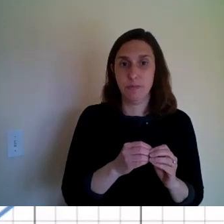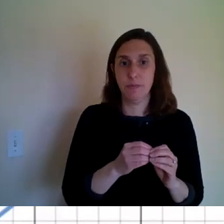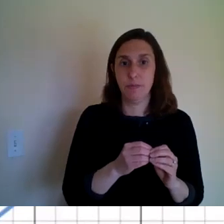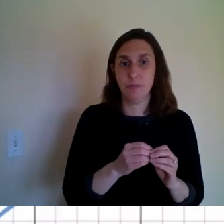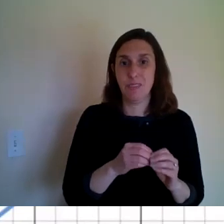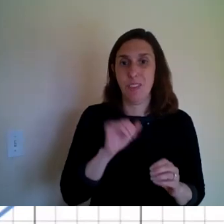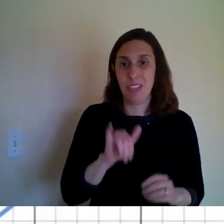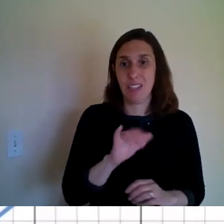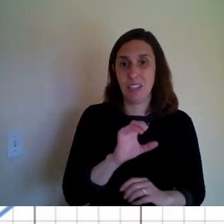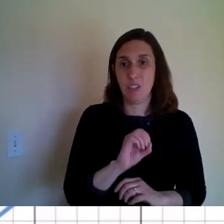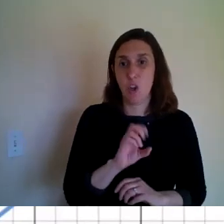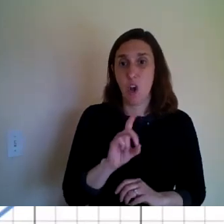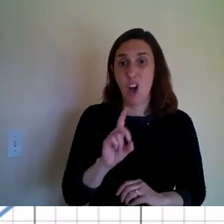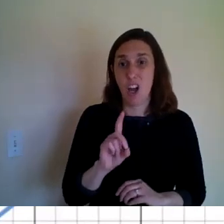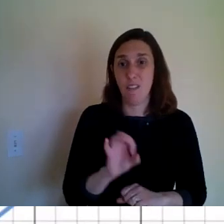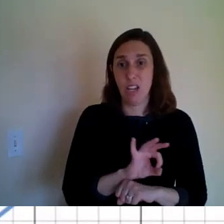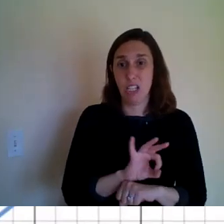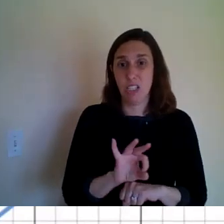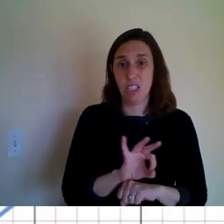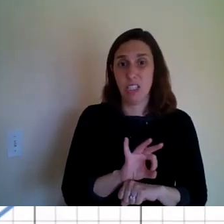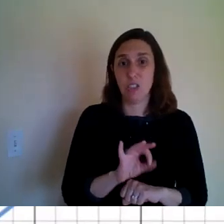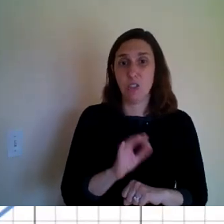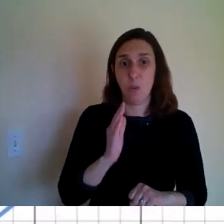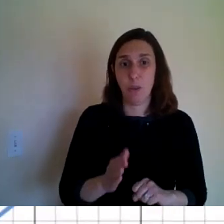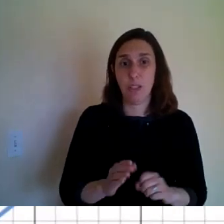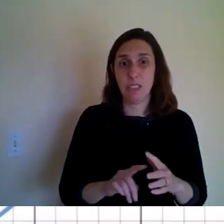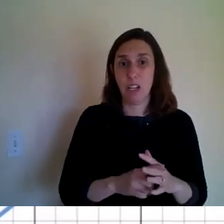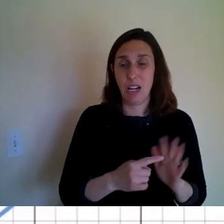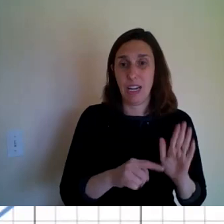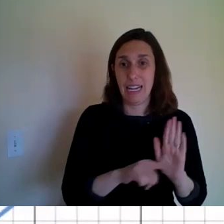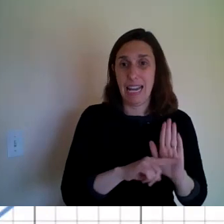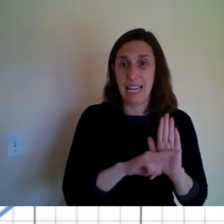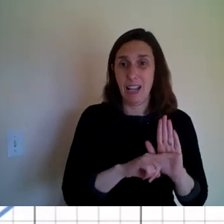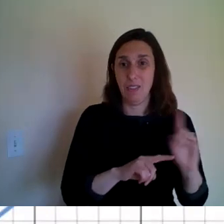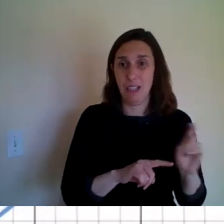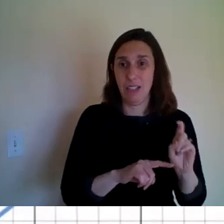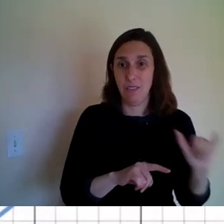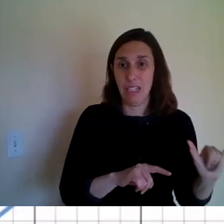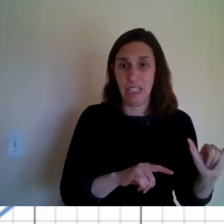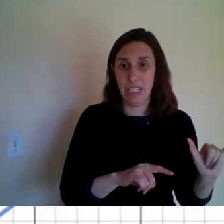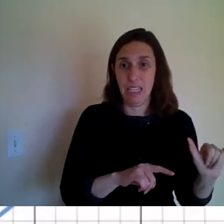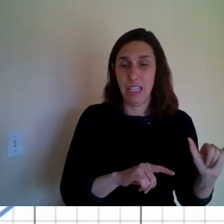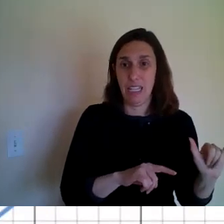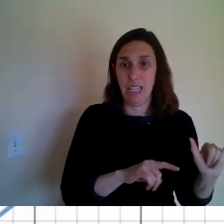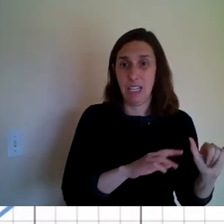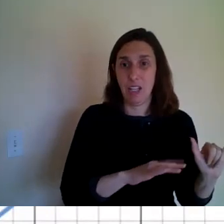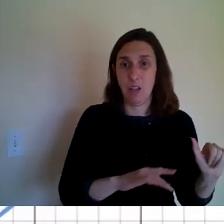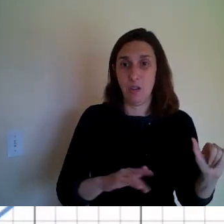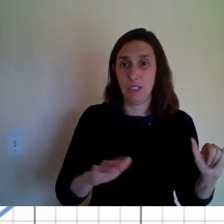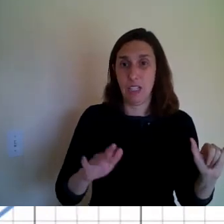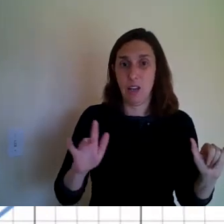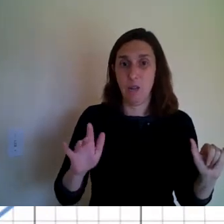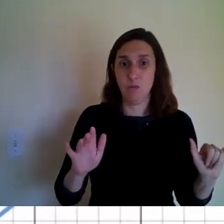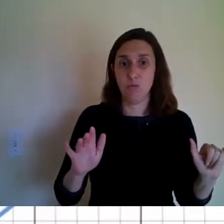odd function. So the odd function starts in at -infinity, goes out, right? So